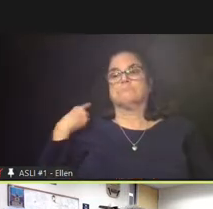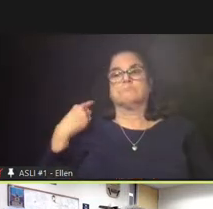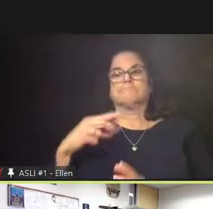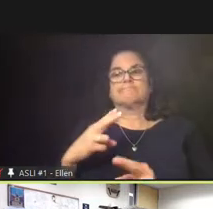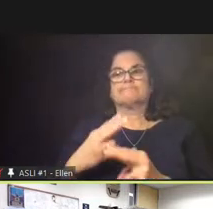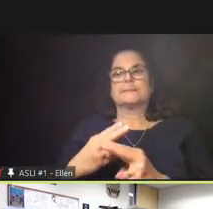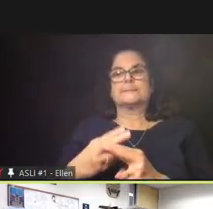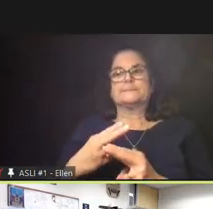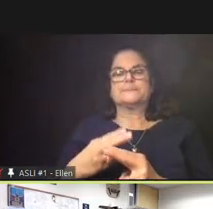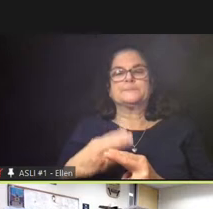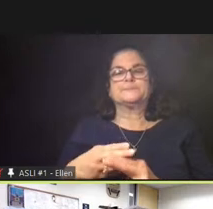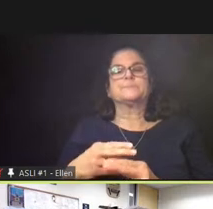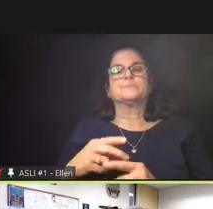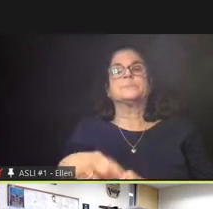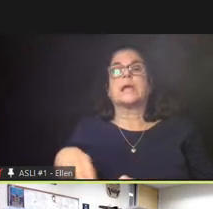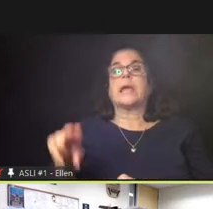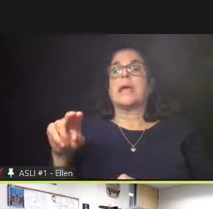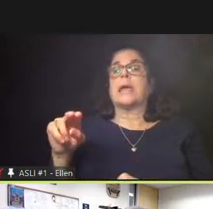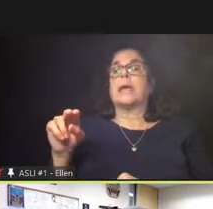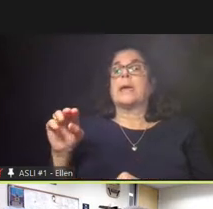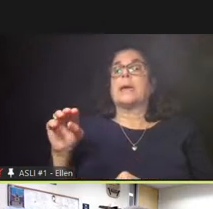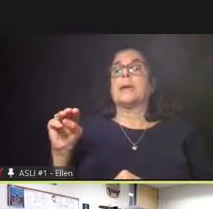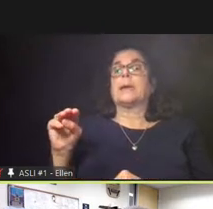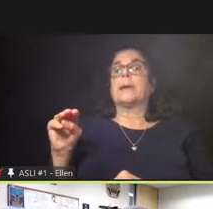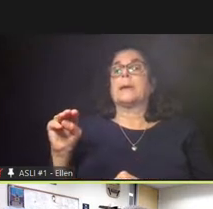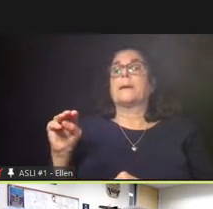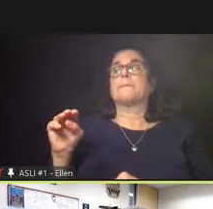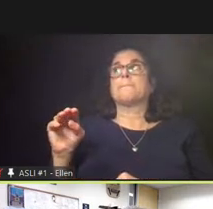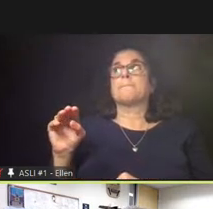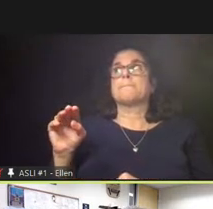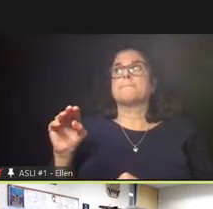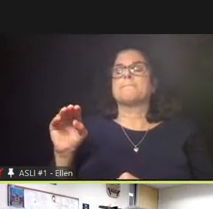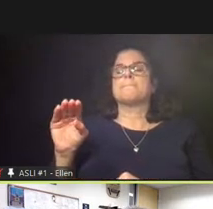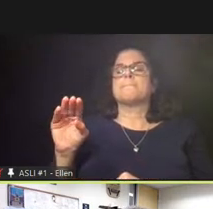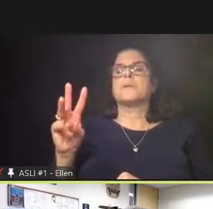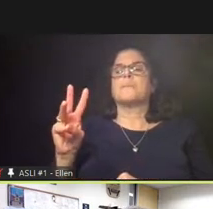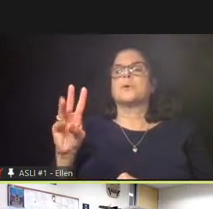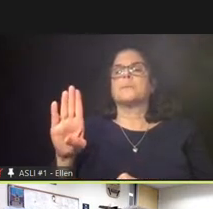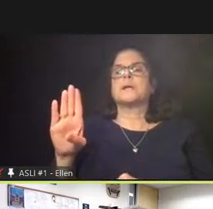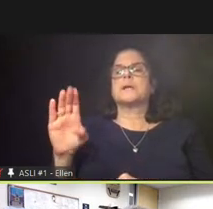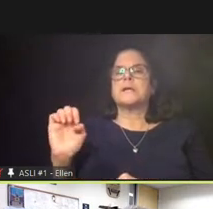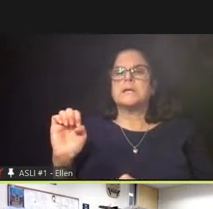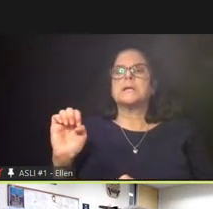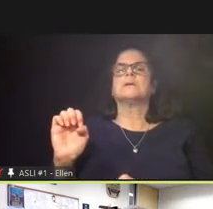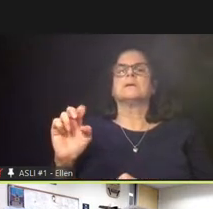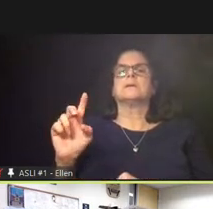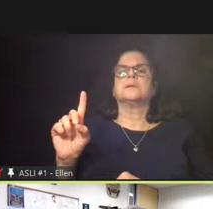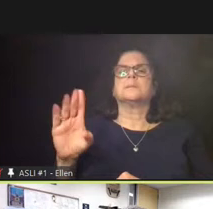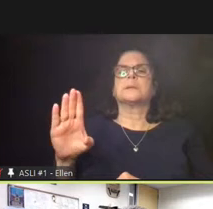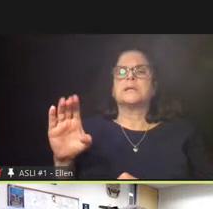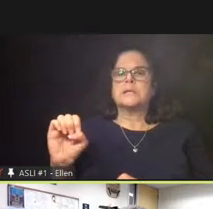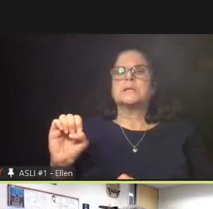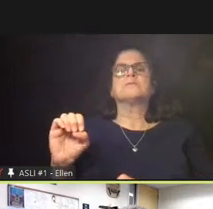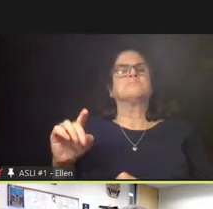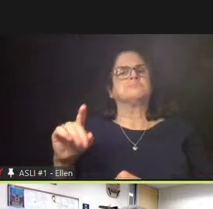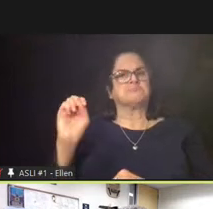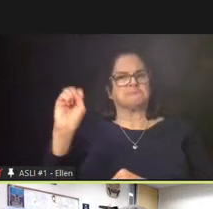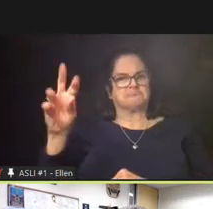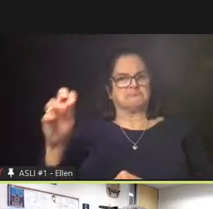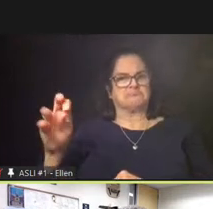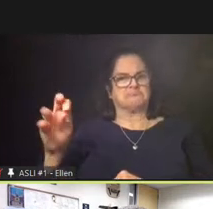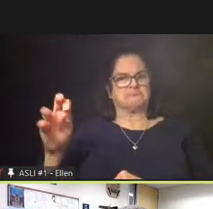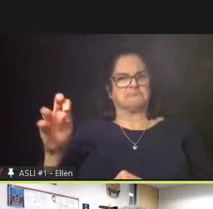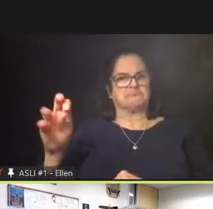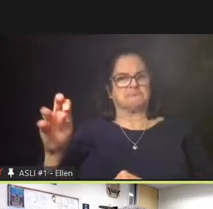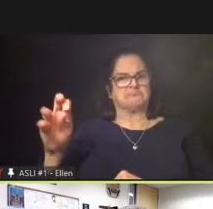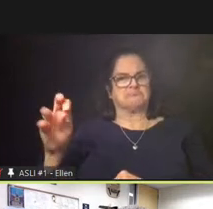Chicago contracts, it has an MBE goal of 30%, a WBE goal of 8%, and a VBE goal of 0.96%, where we typically talk about it